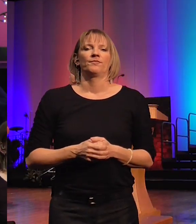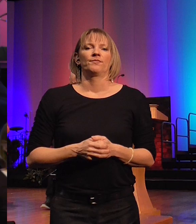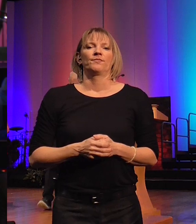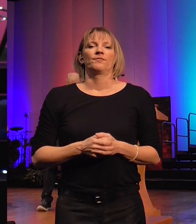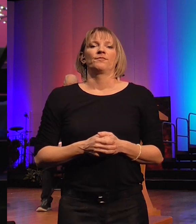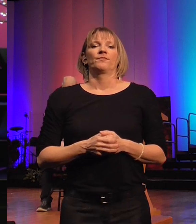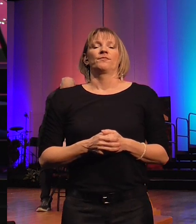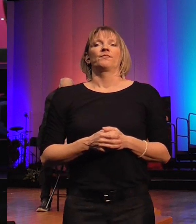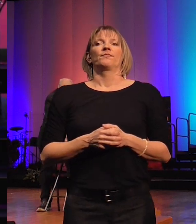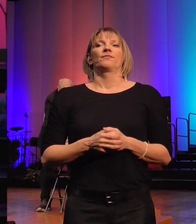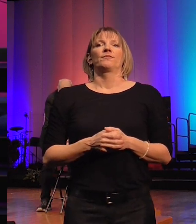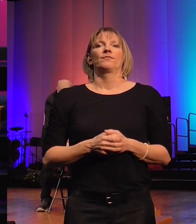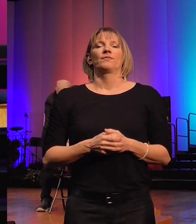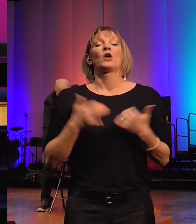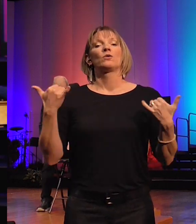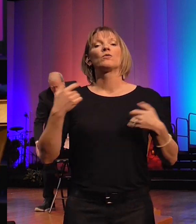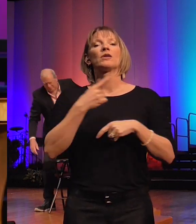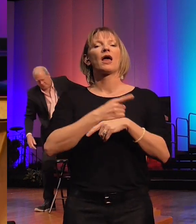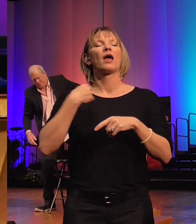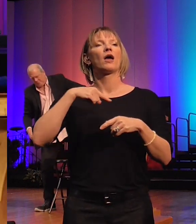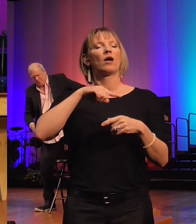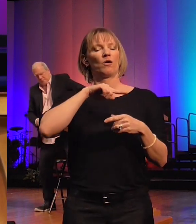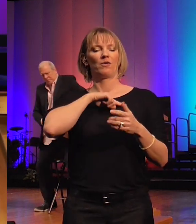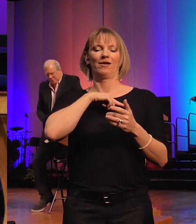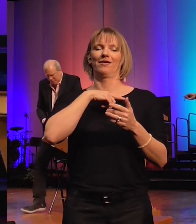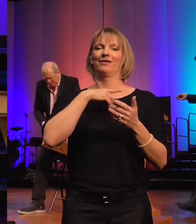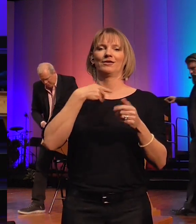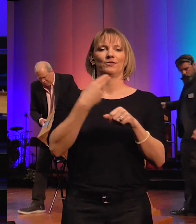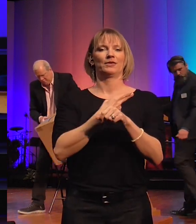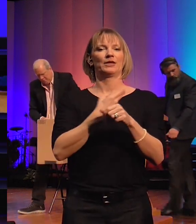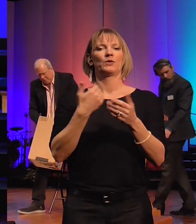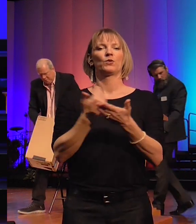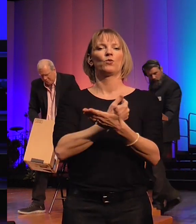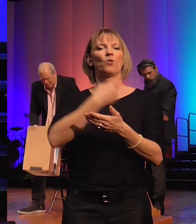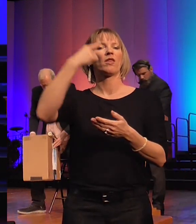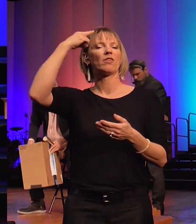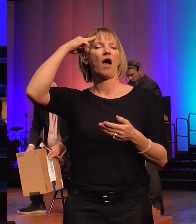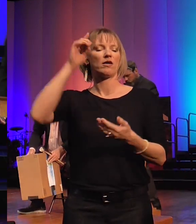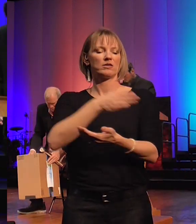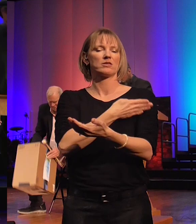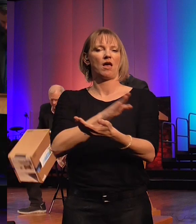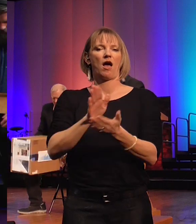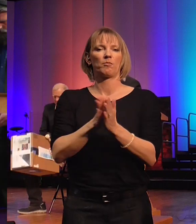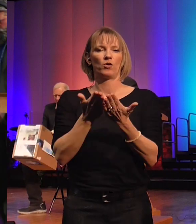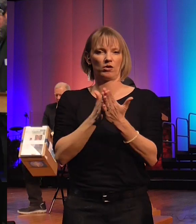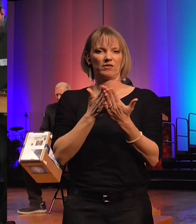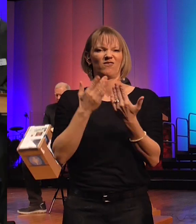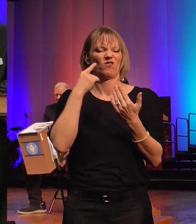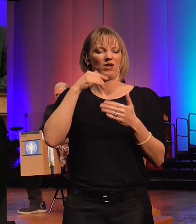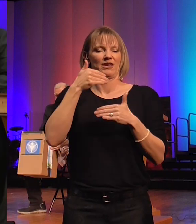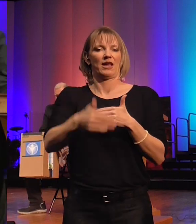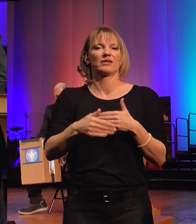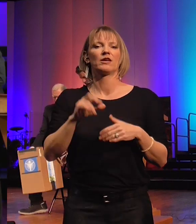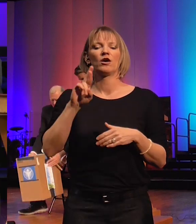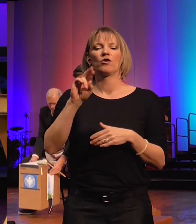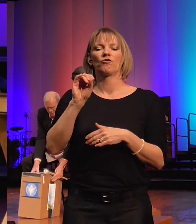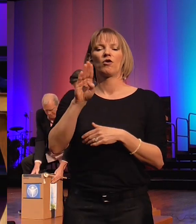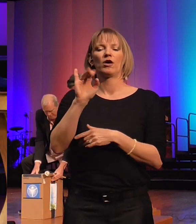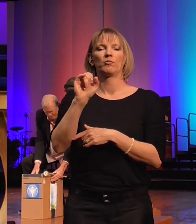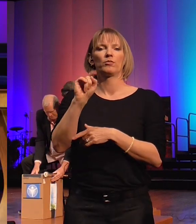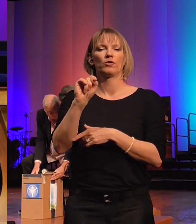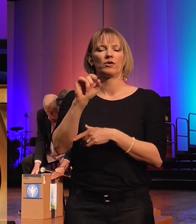So we are tapping into the New Thought songbook for this next song. It was written by Robert Anderson of the group